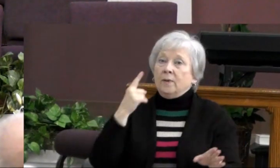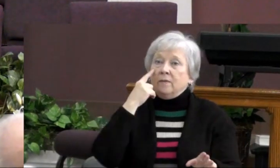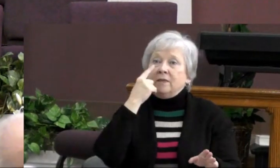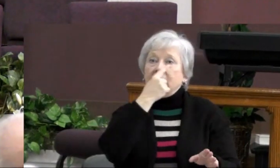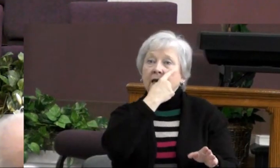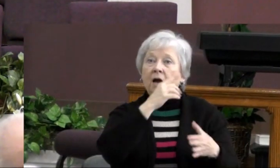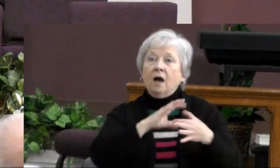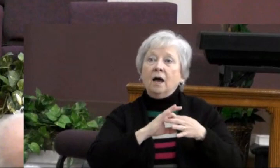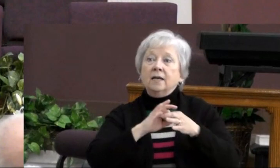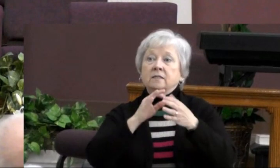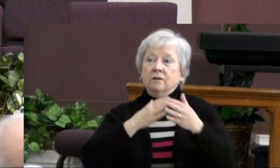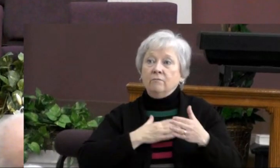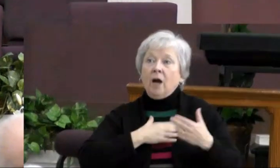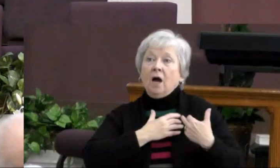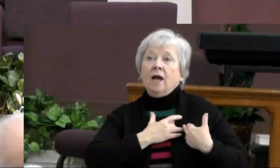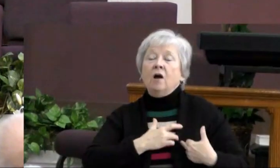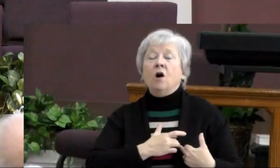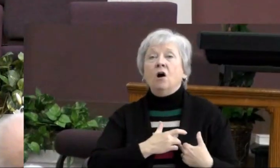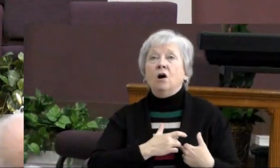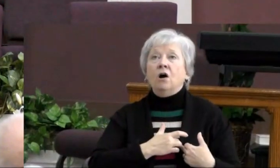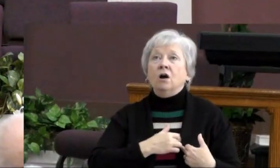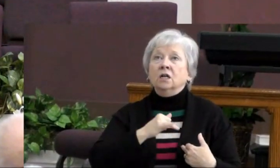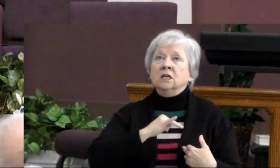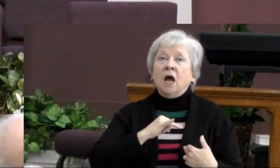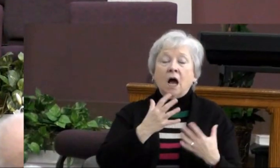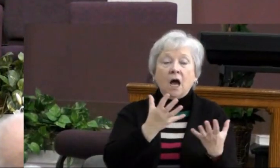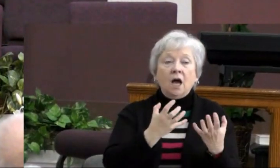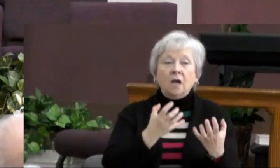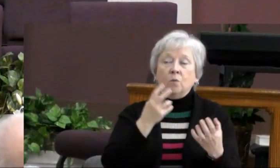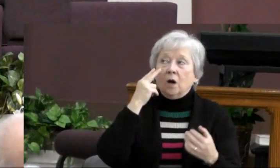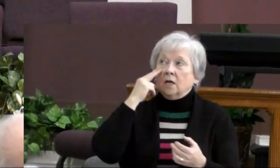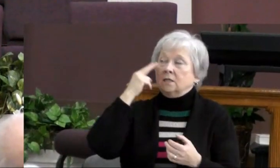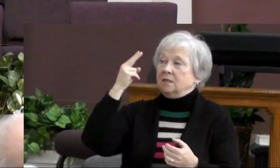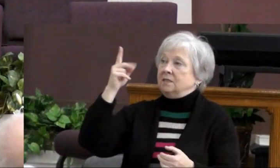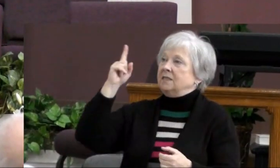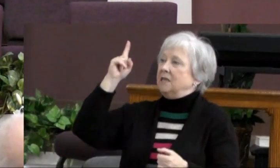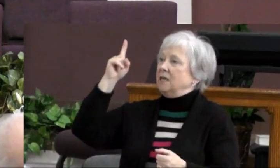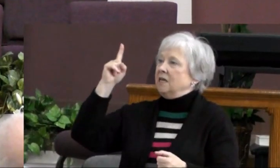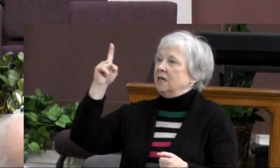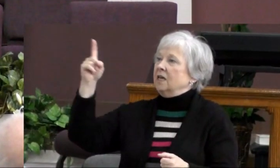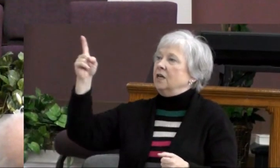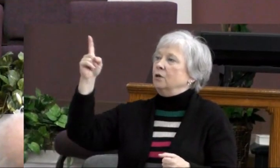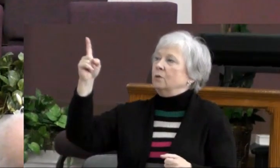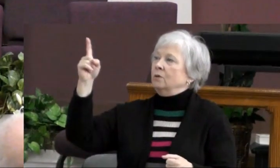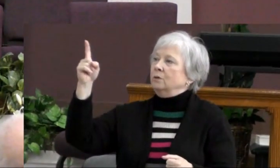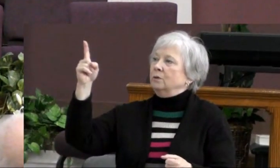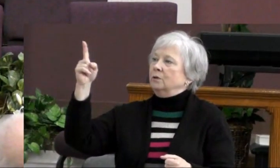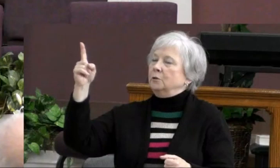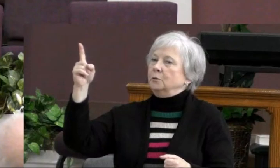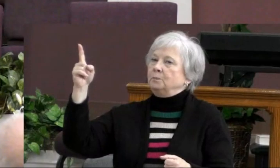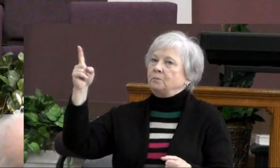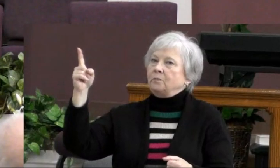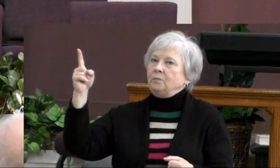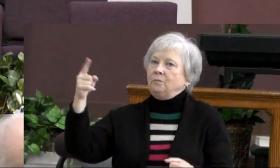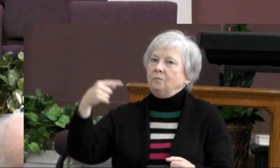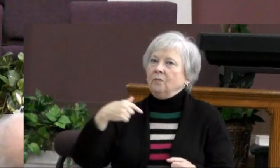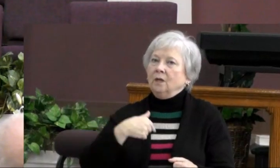Lord. Open the eyes of my heart. I want to see you.